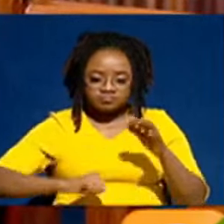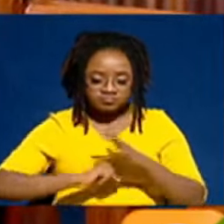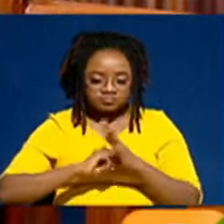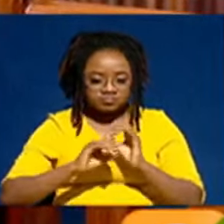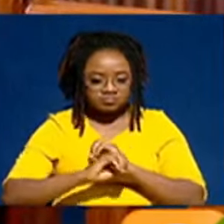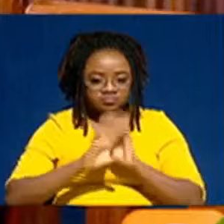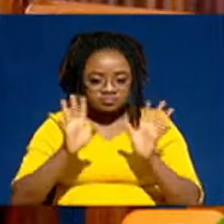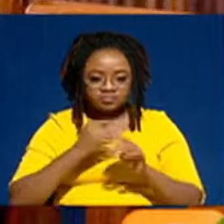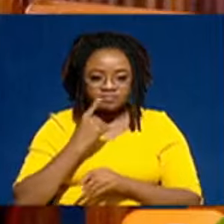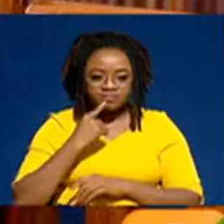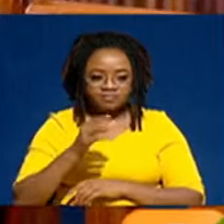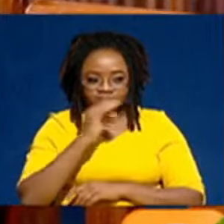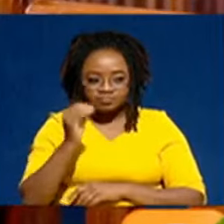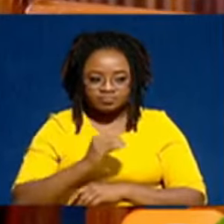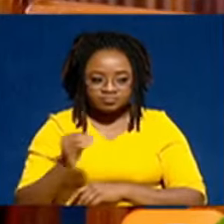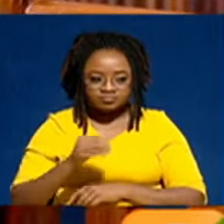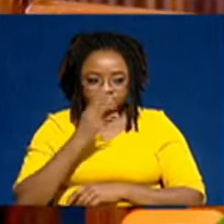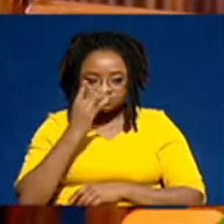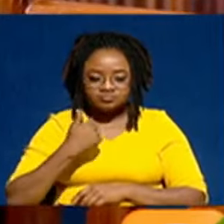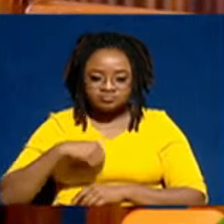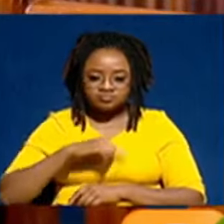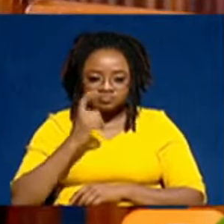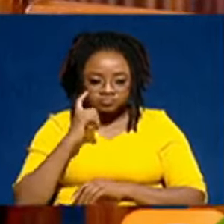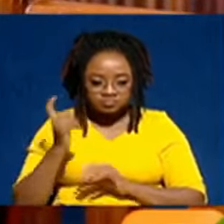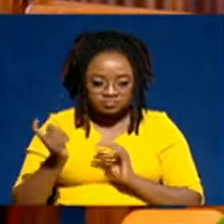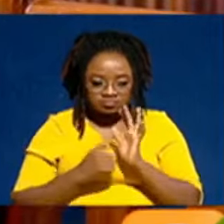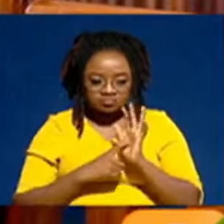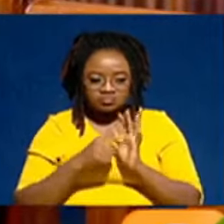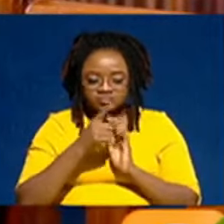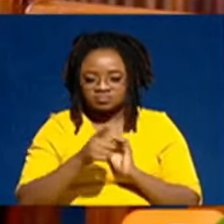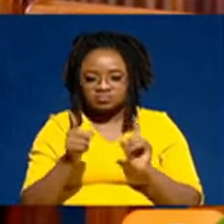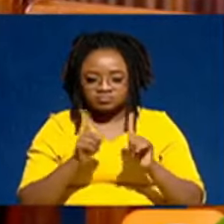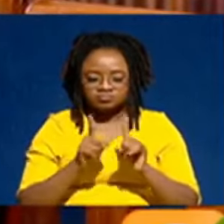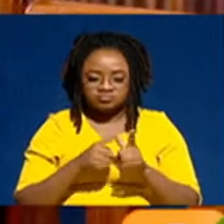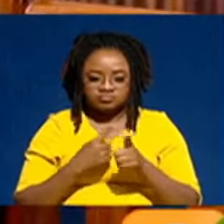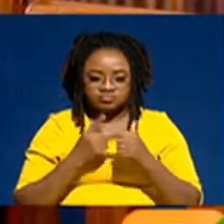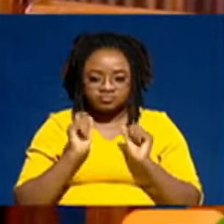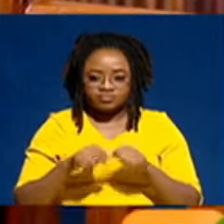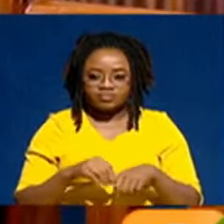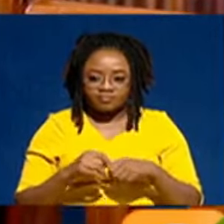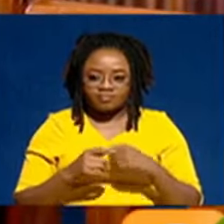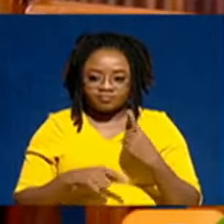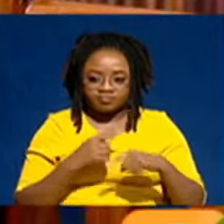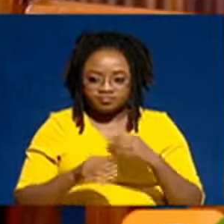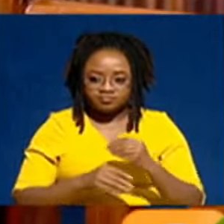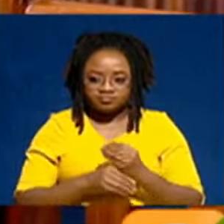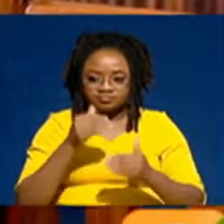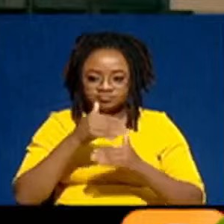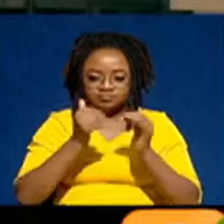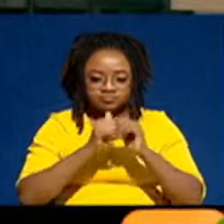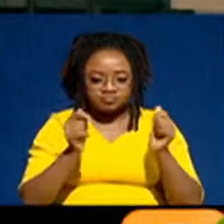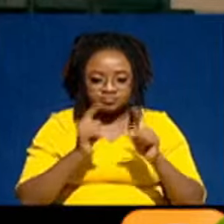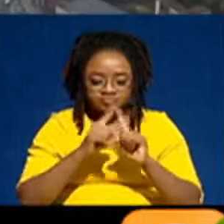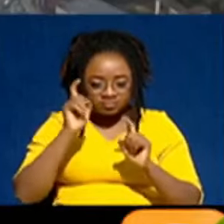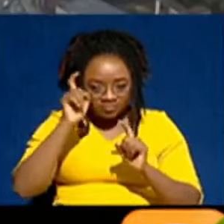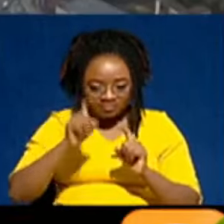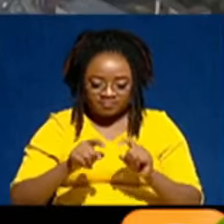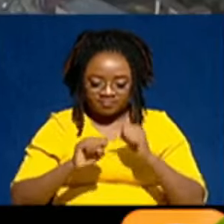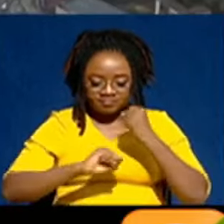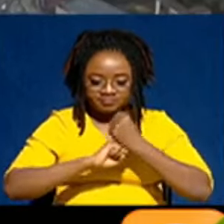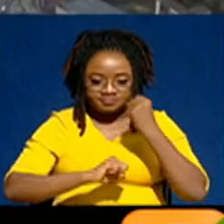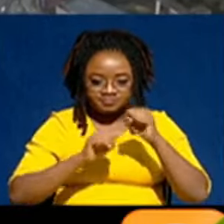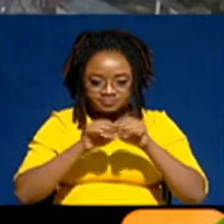a compact city where we can densify and go as high up as we need to, as long as what you call Bituqua ground is working, that there are